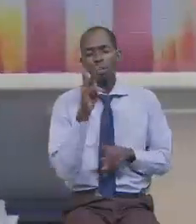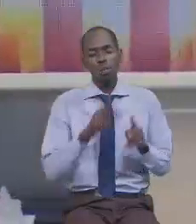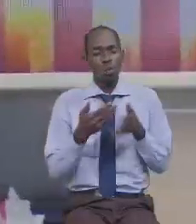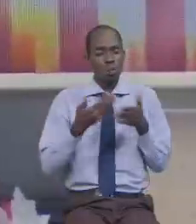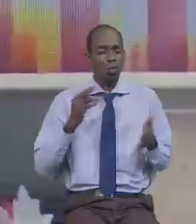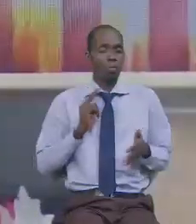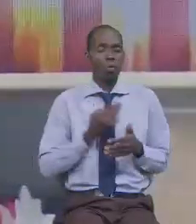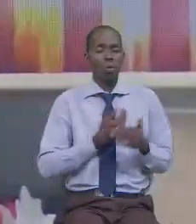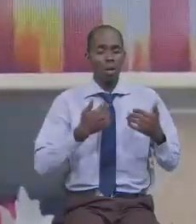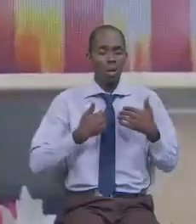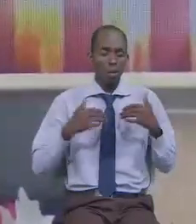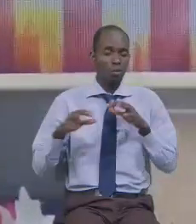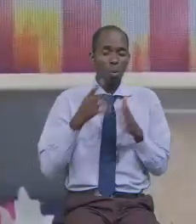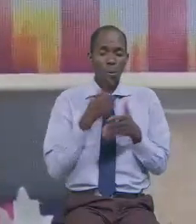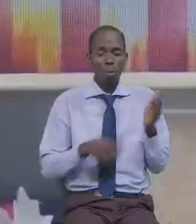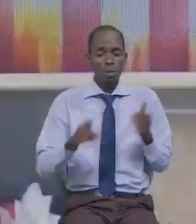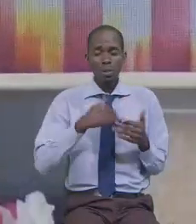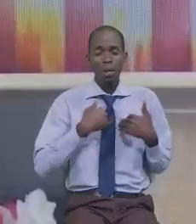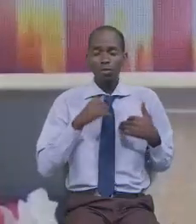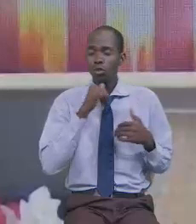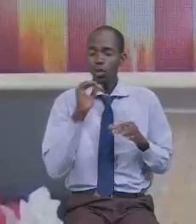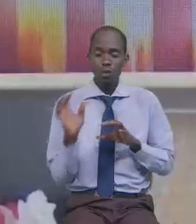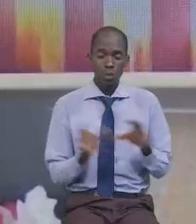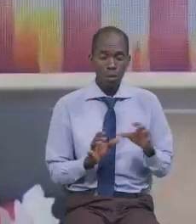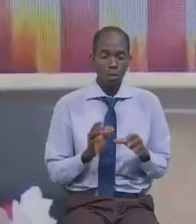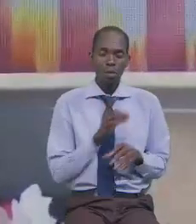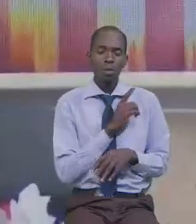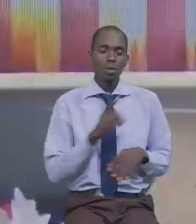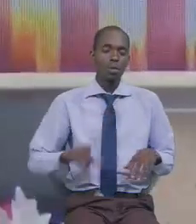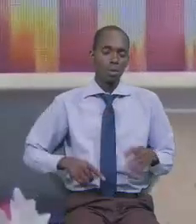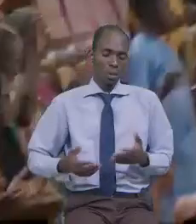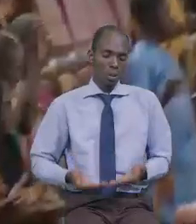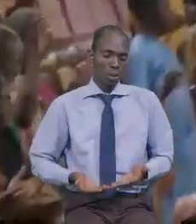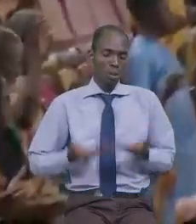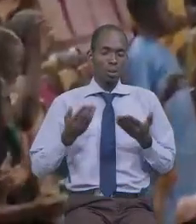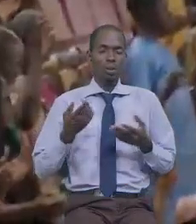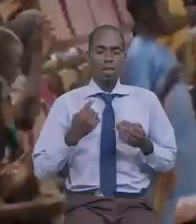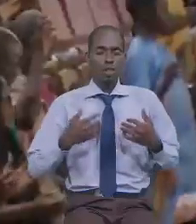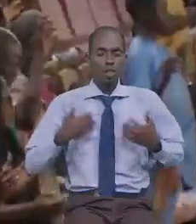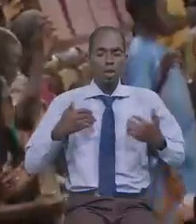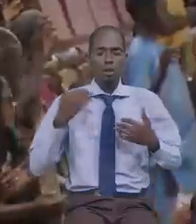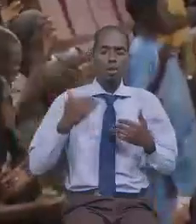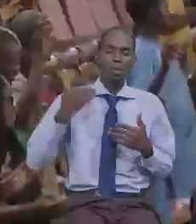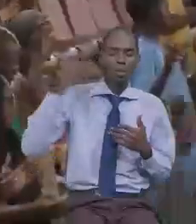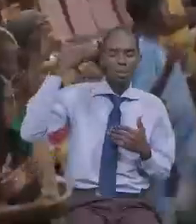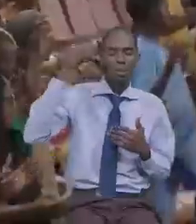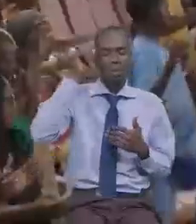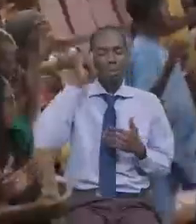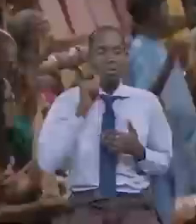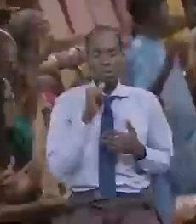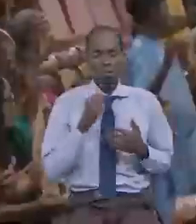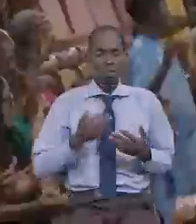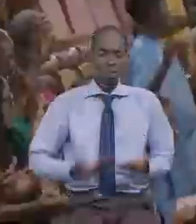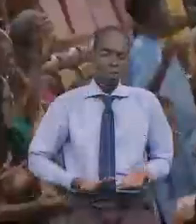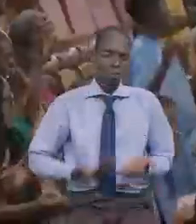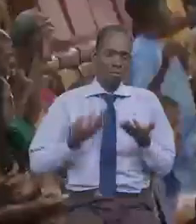they have not done. Lord, raise up the young adults, raise up the